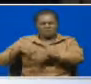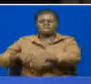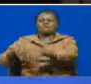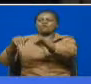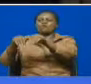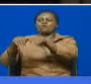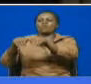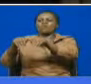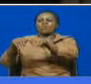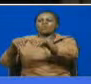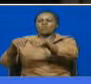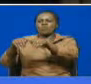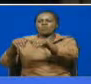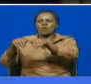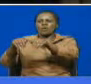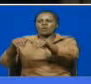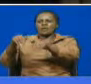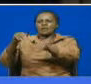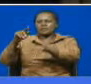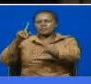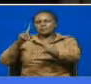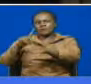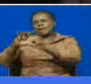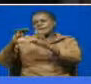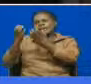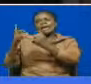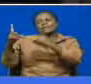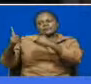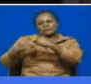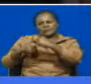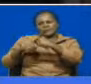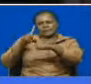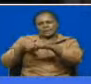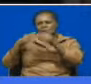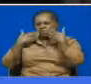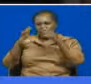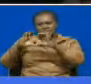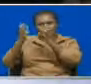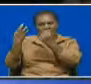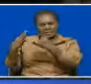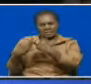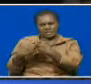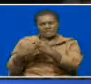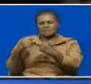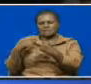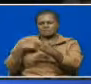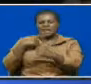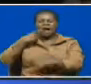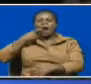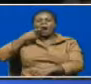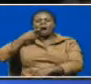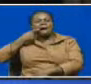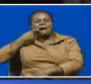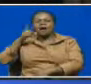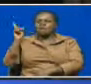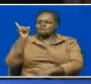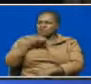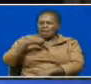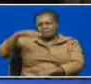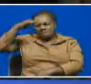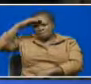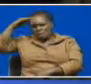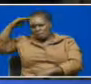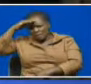trap. And by the time, that was in class 6, by the time I completed class 8, I was already an addict of